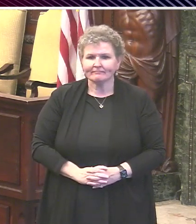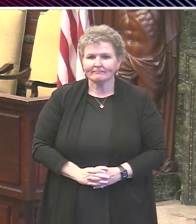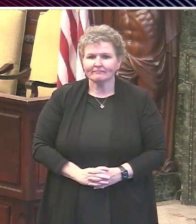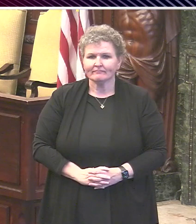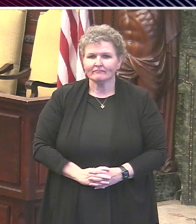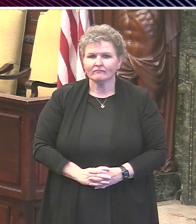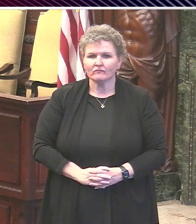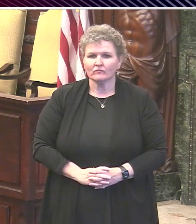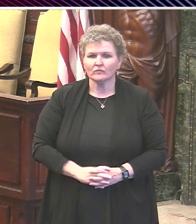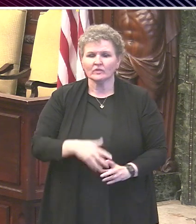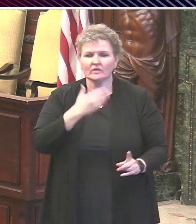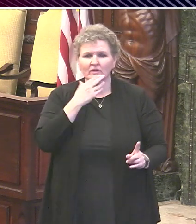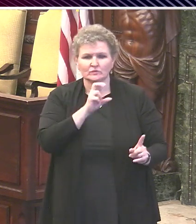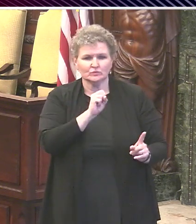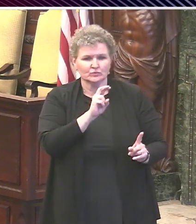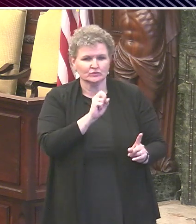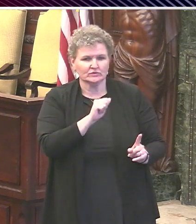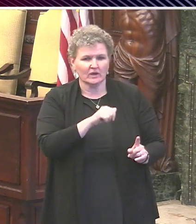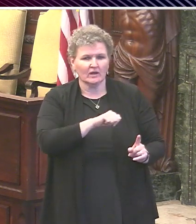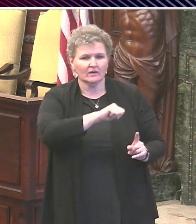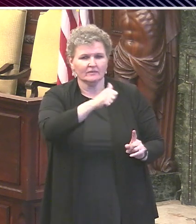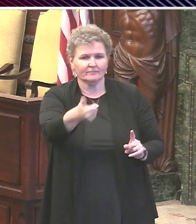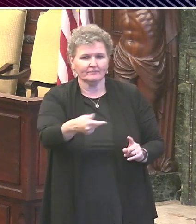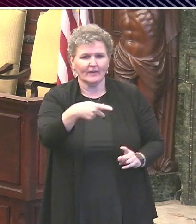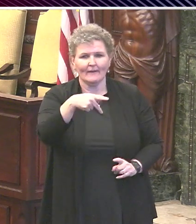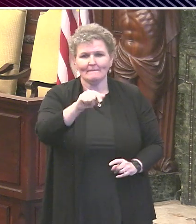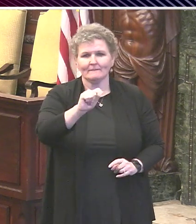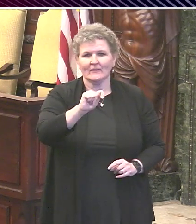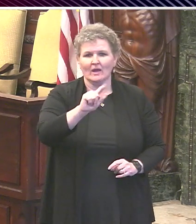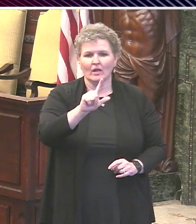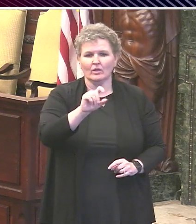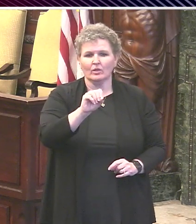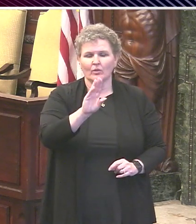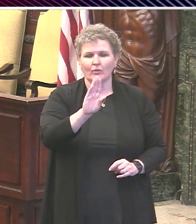Thanks, Susan. We're going to go now to Pat Loeb of KYW.